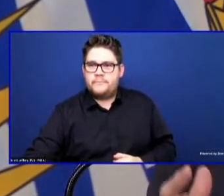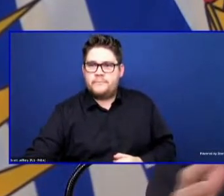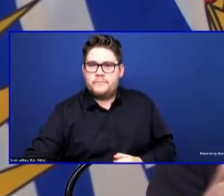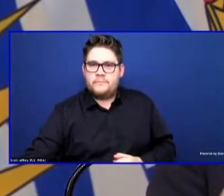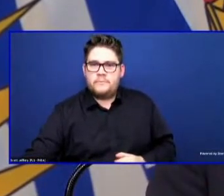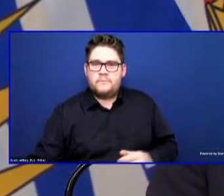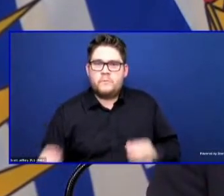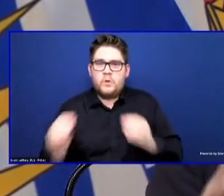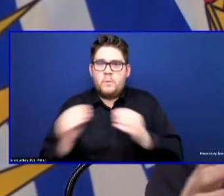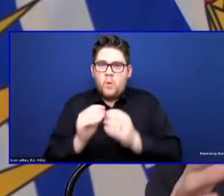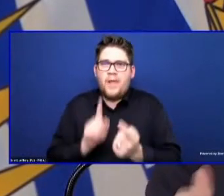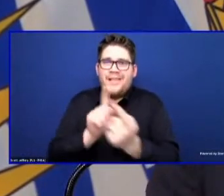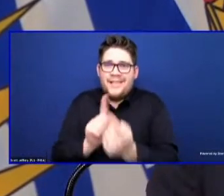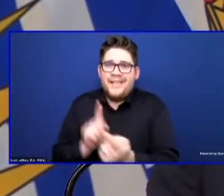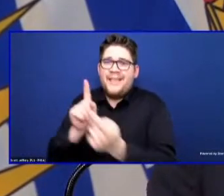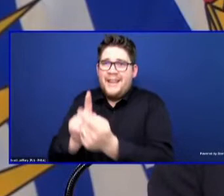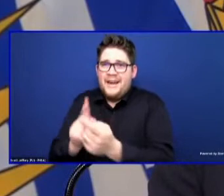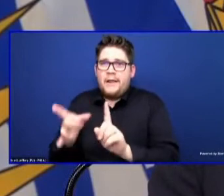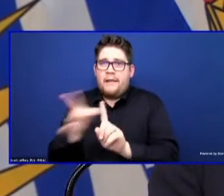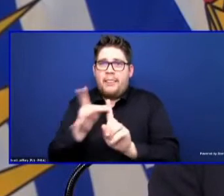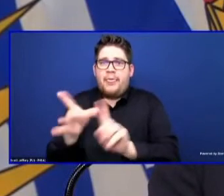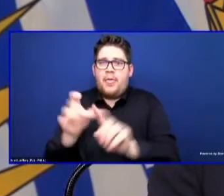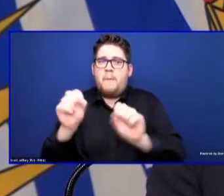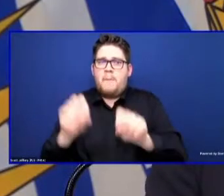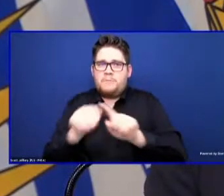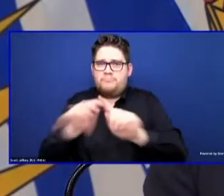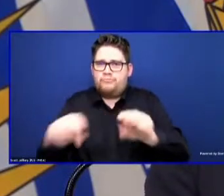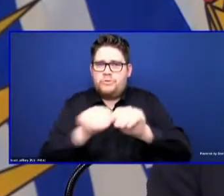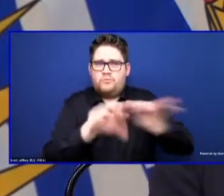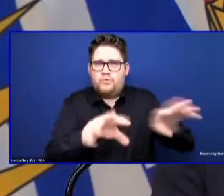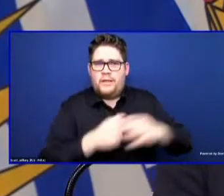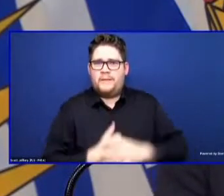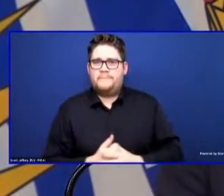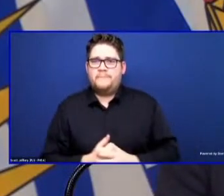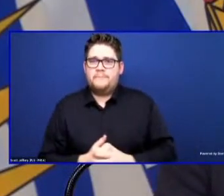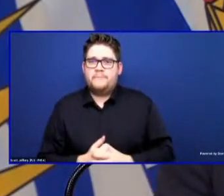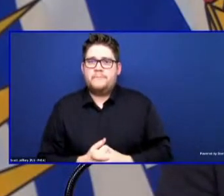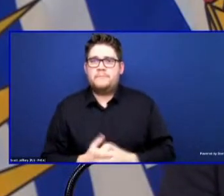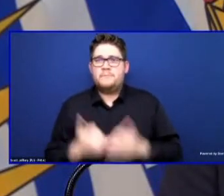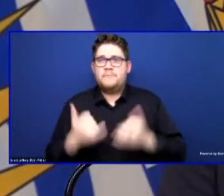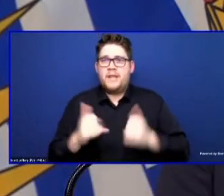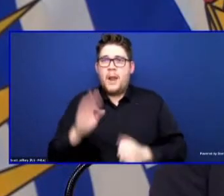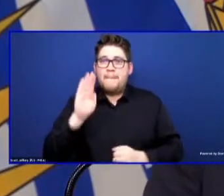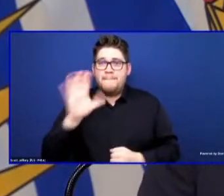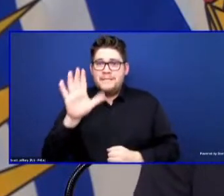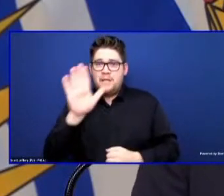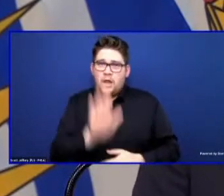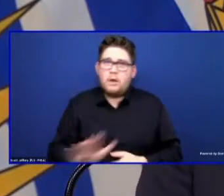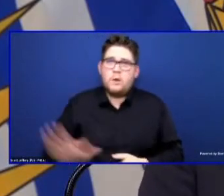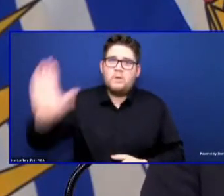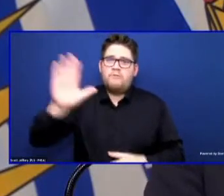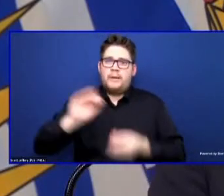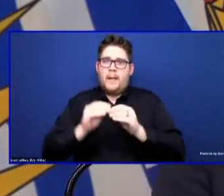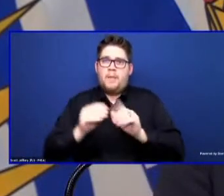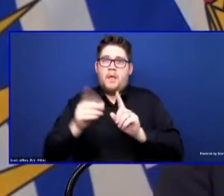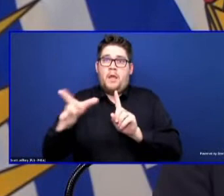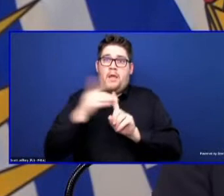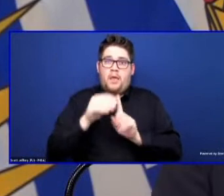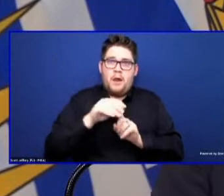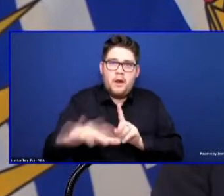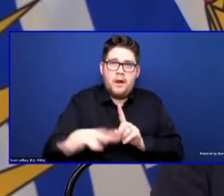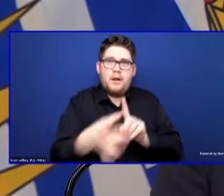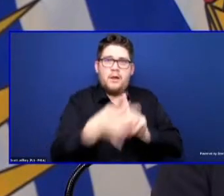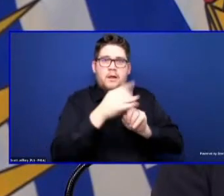of transmission in communities across the province. So what does that mean? Even if we can see people outside